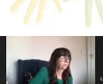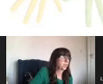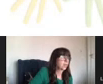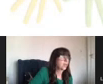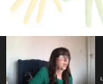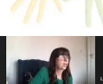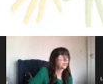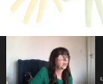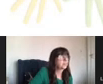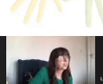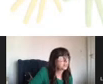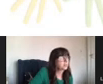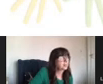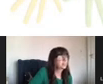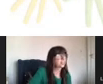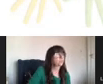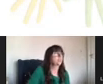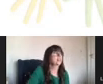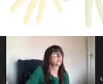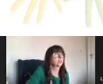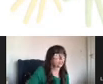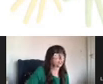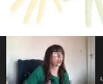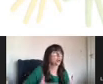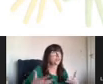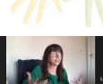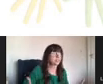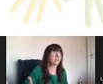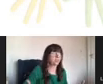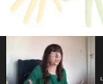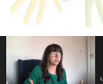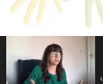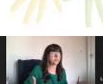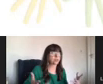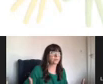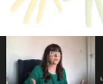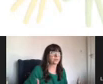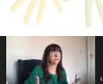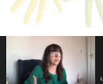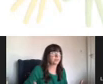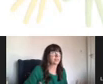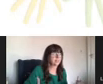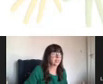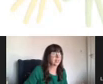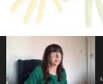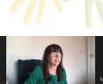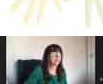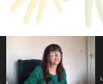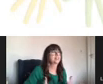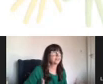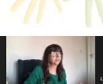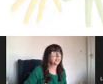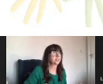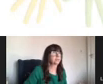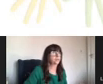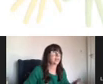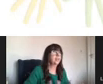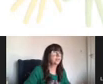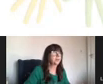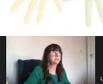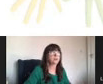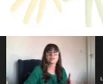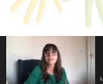meet. So I started my thesis with an explanation of these various groups of people in society, the